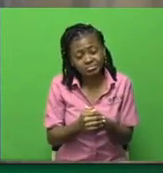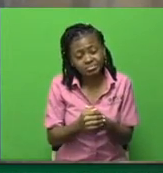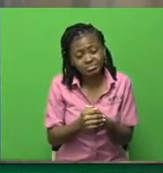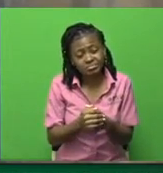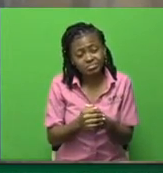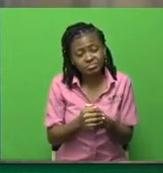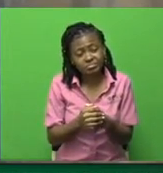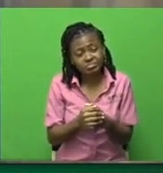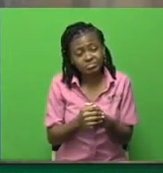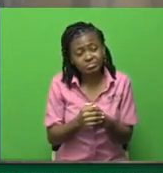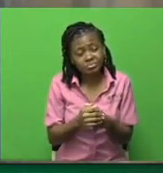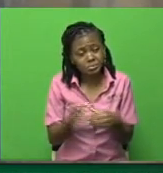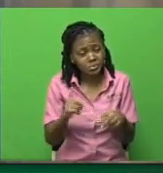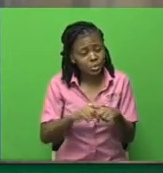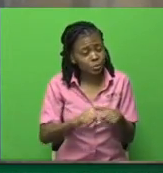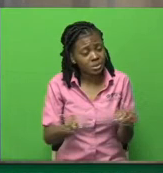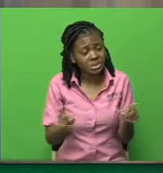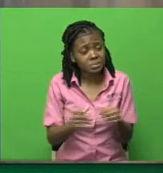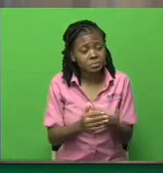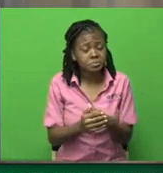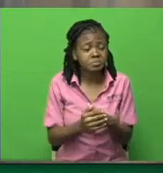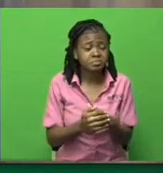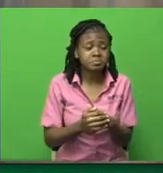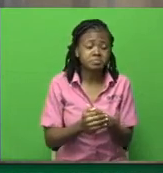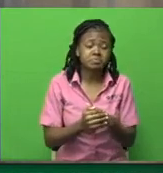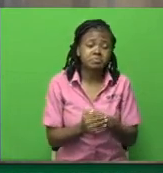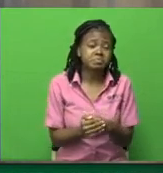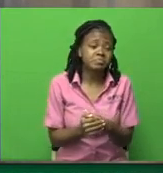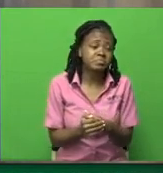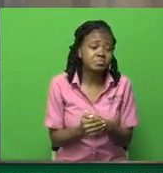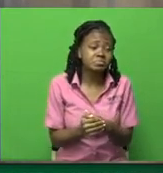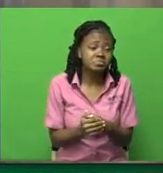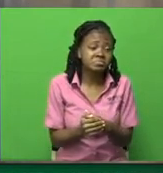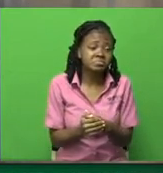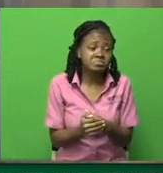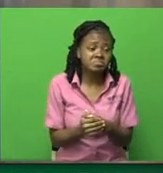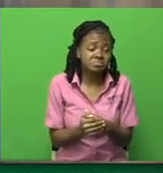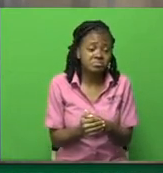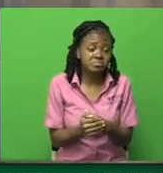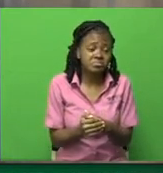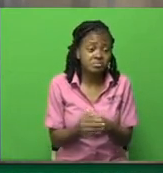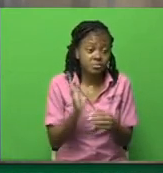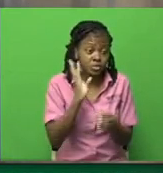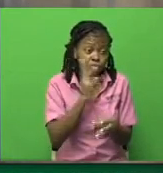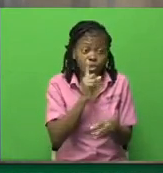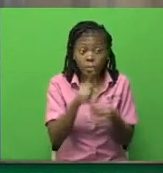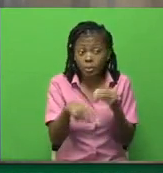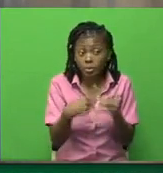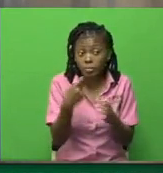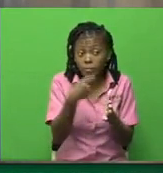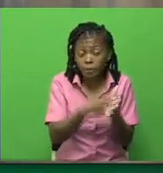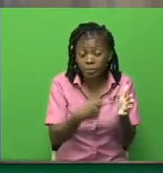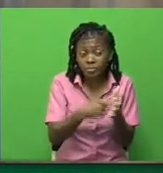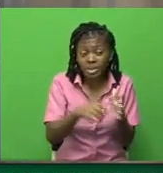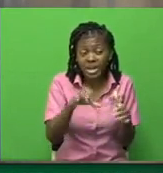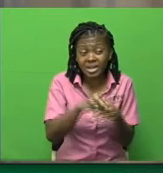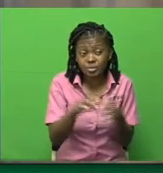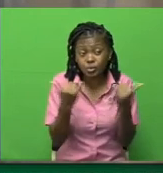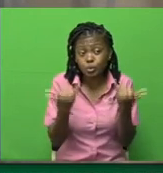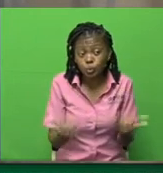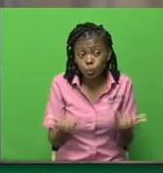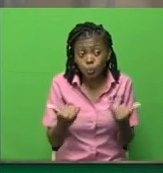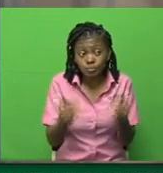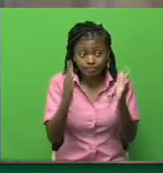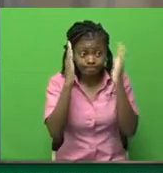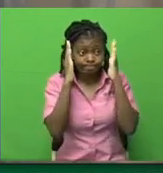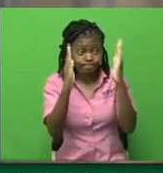the immediate immediate effect and as we talk about that fuel price and the subsidy I will now tell Madam